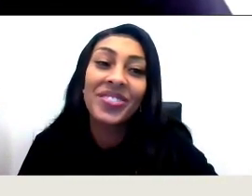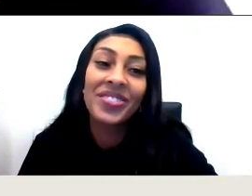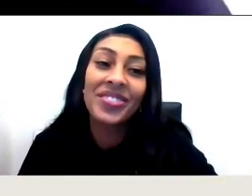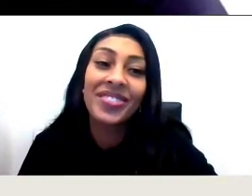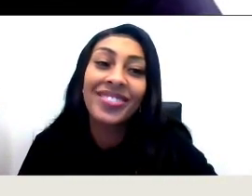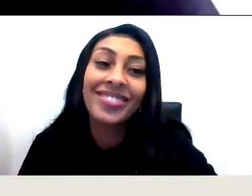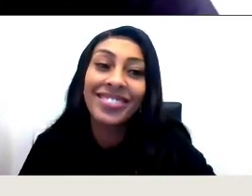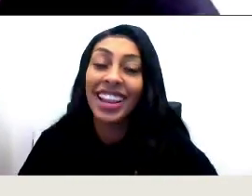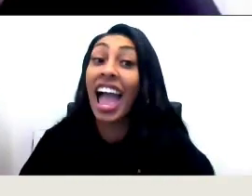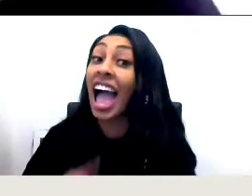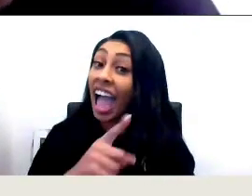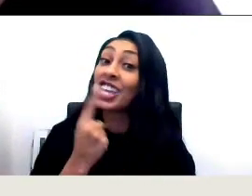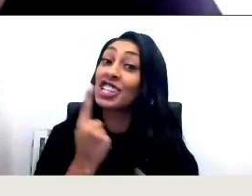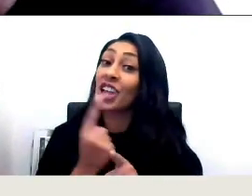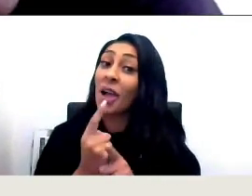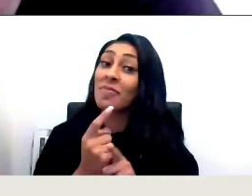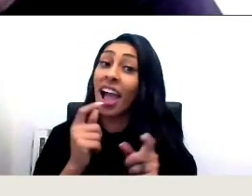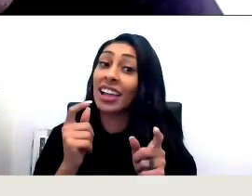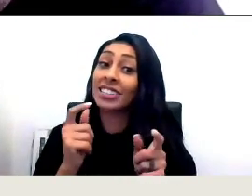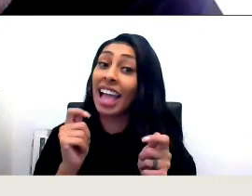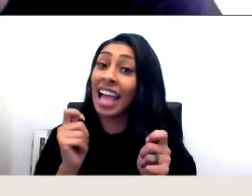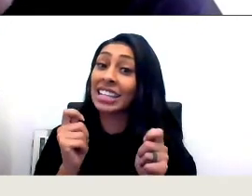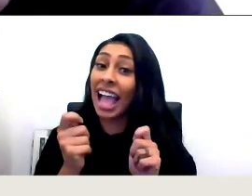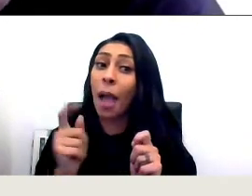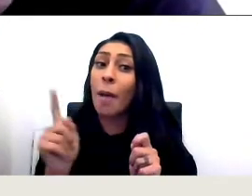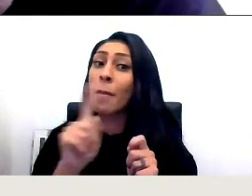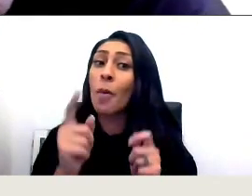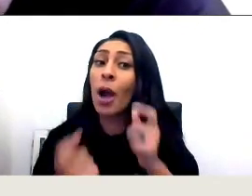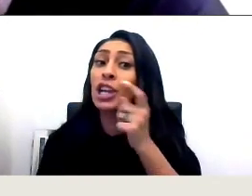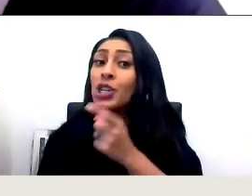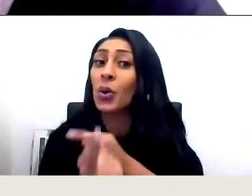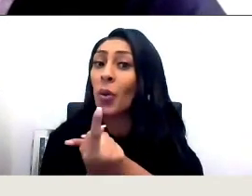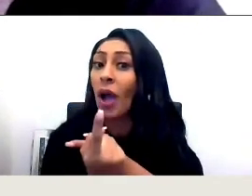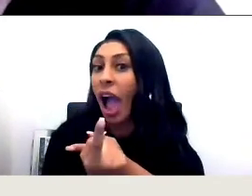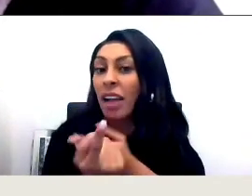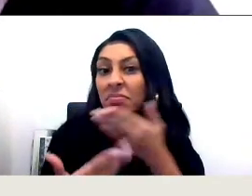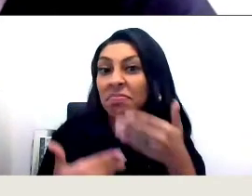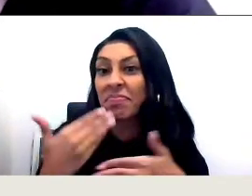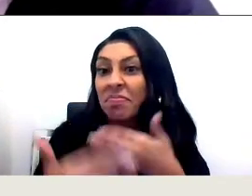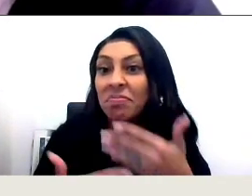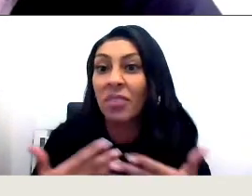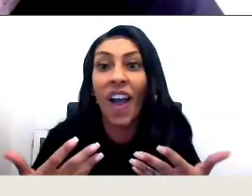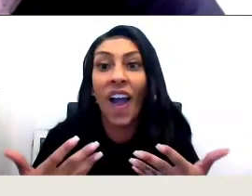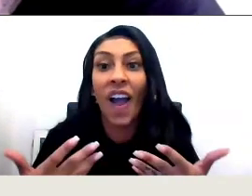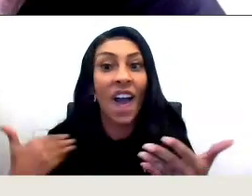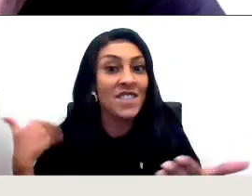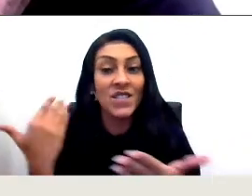talking about adapting, what are you up to for the rest of the day?